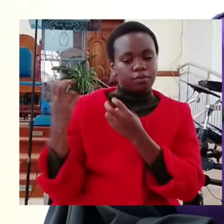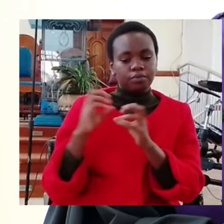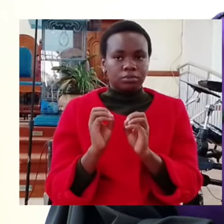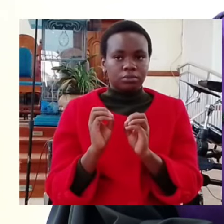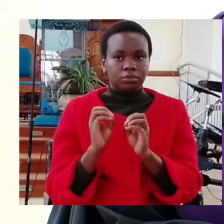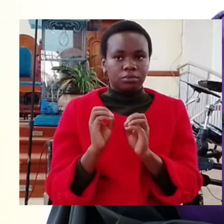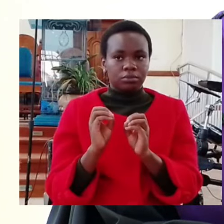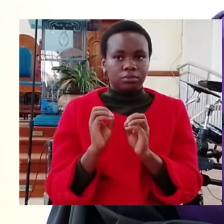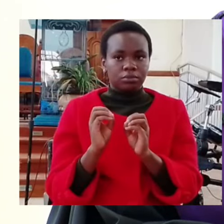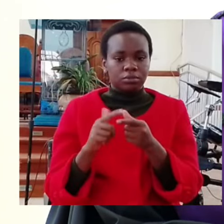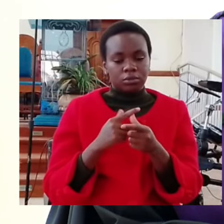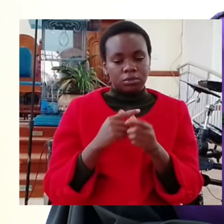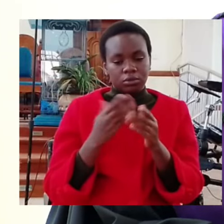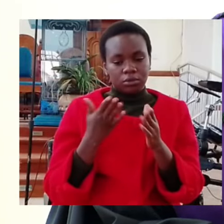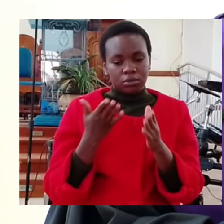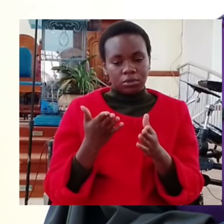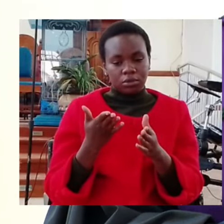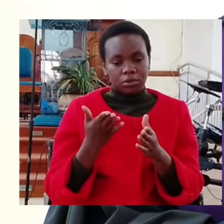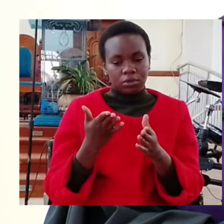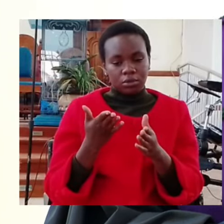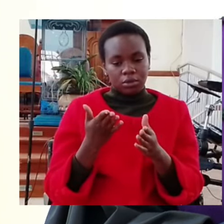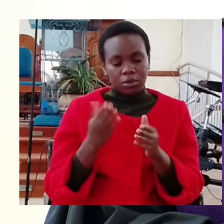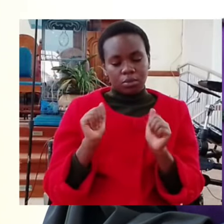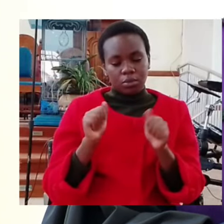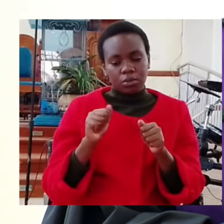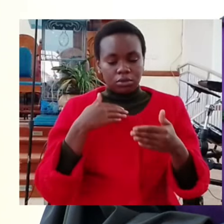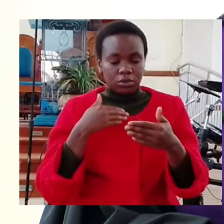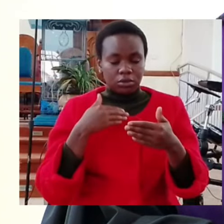Otoria Daudi ari na ukimutumira Jonathan.